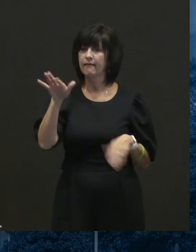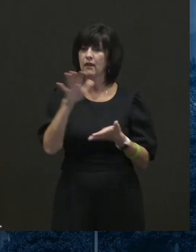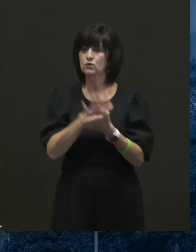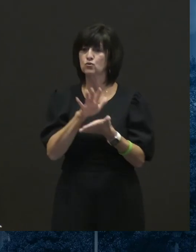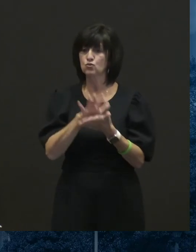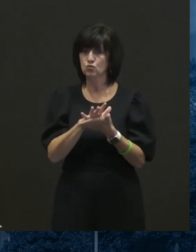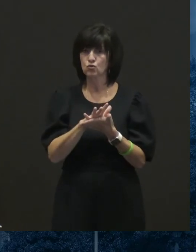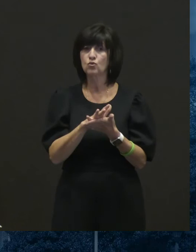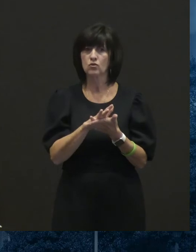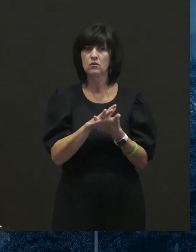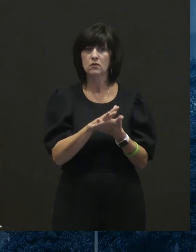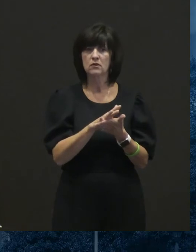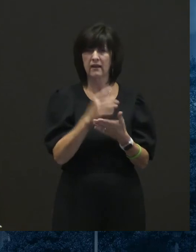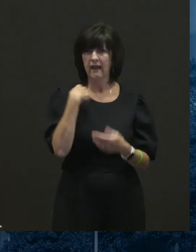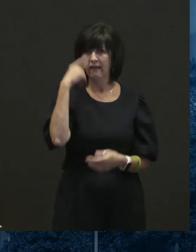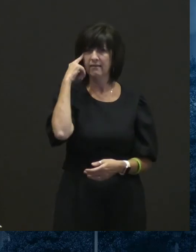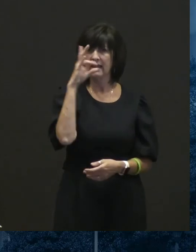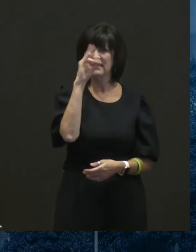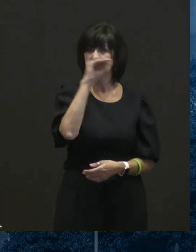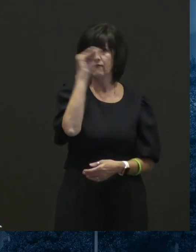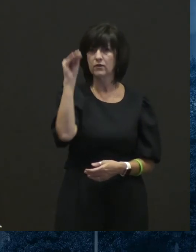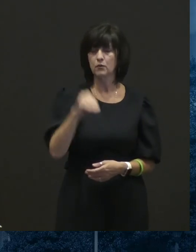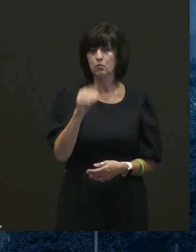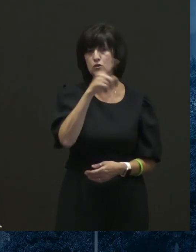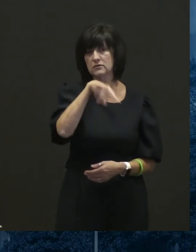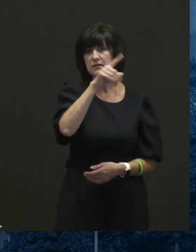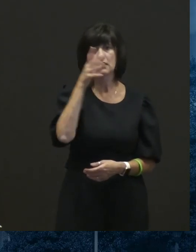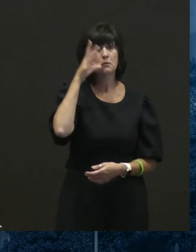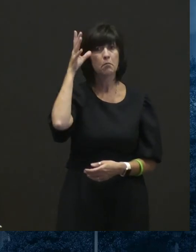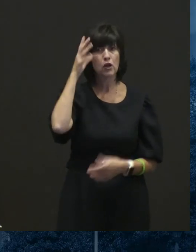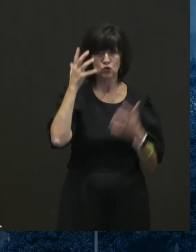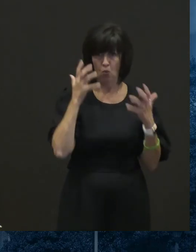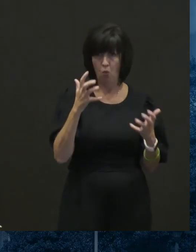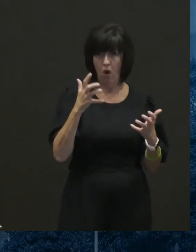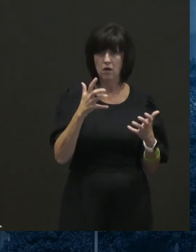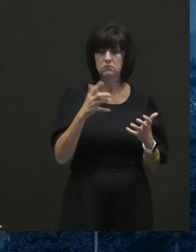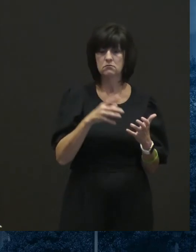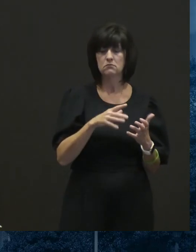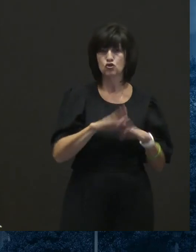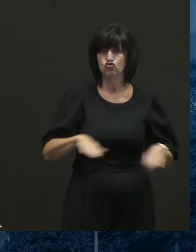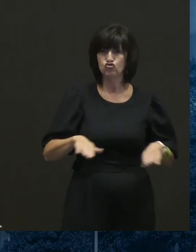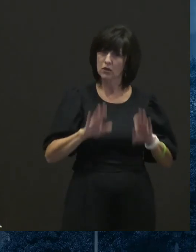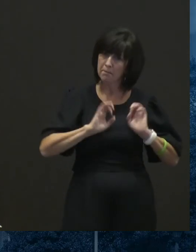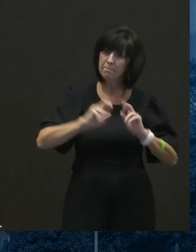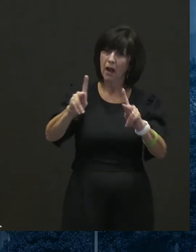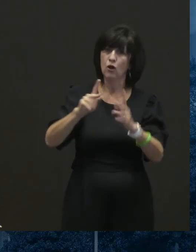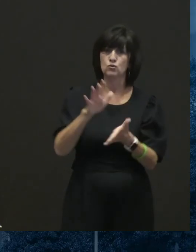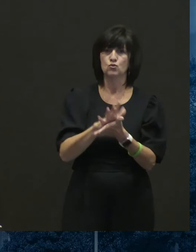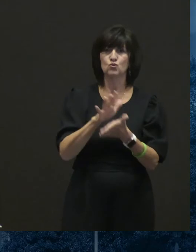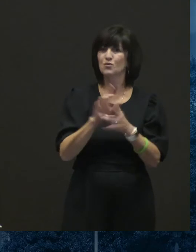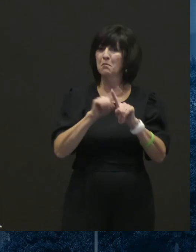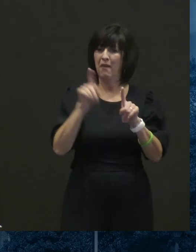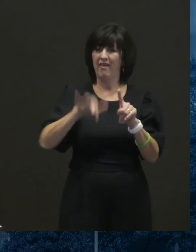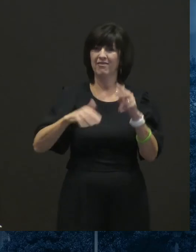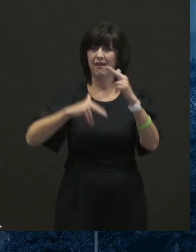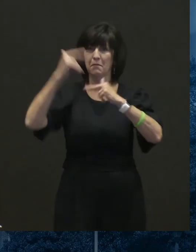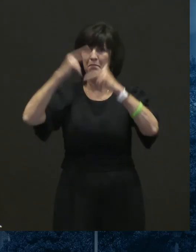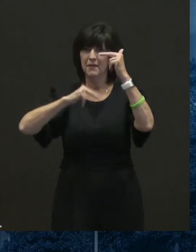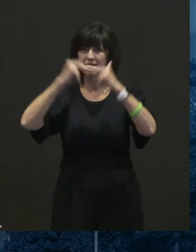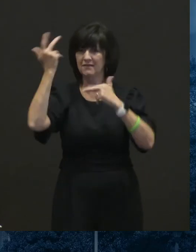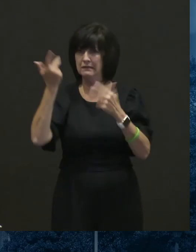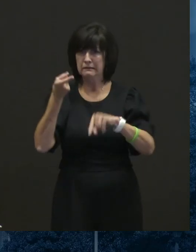in classrooms. I think it was 70%, and they just didn't have the space to accommodate 70%, which is, from my